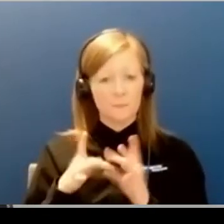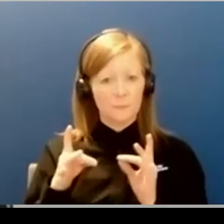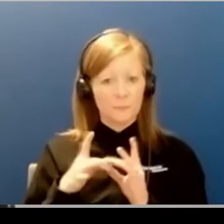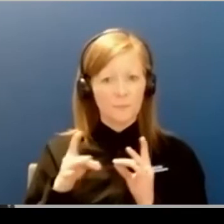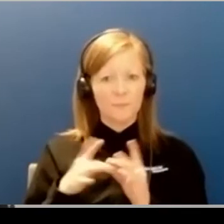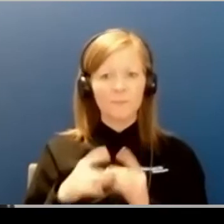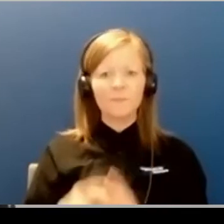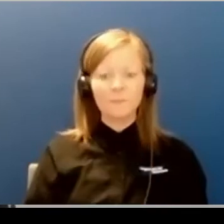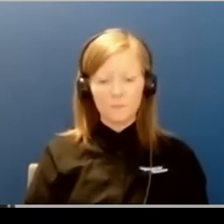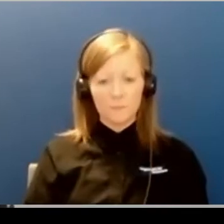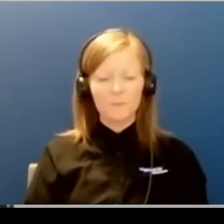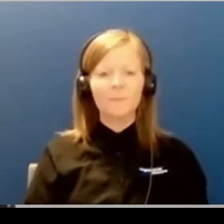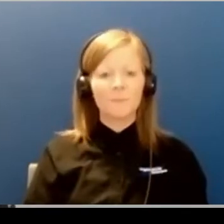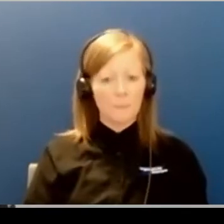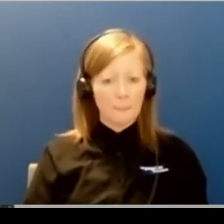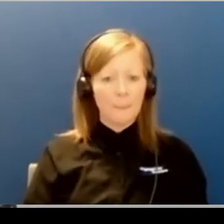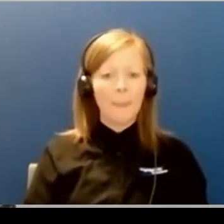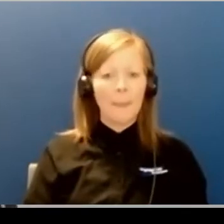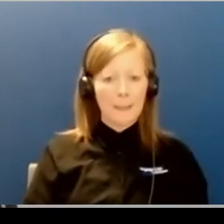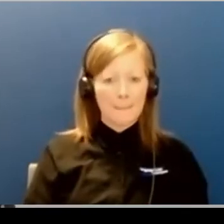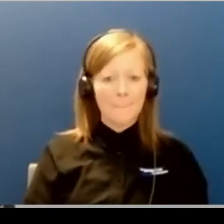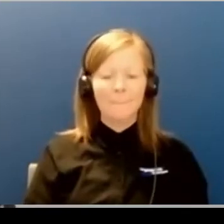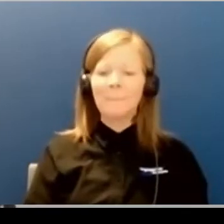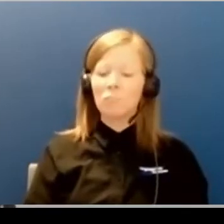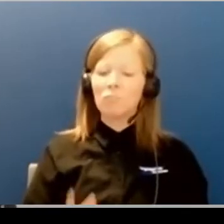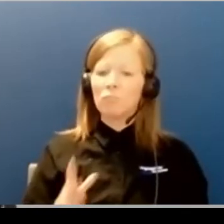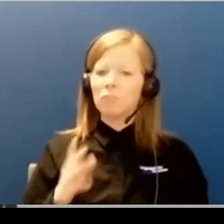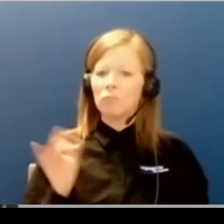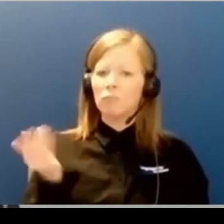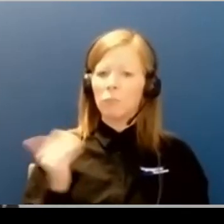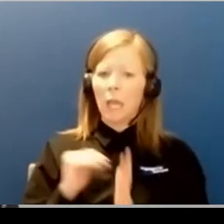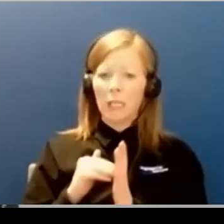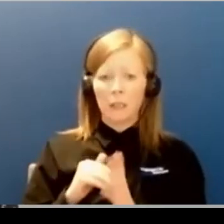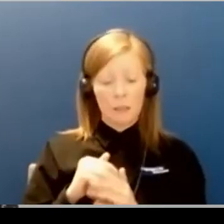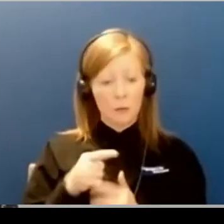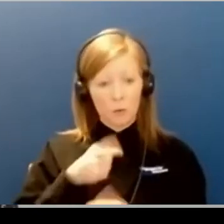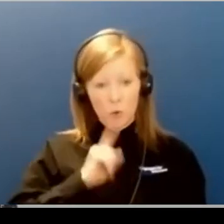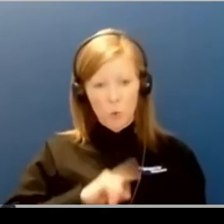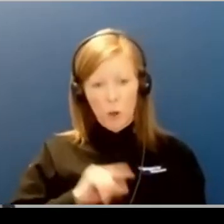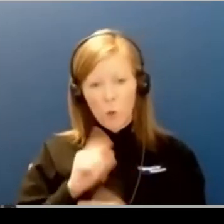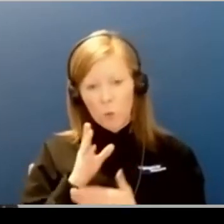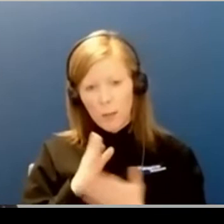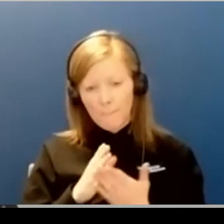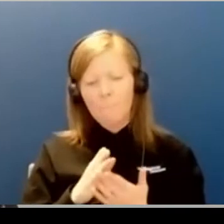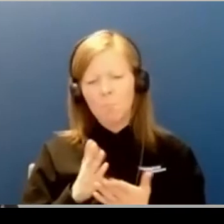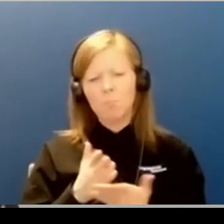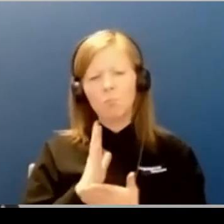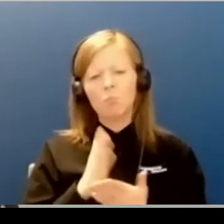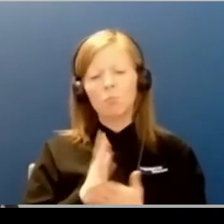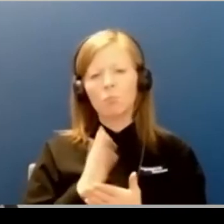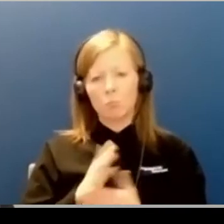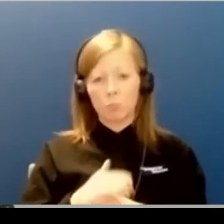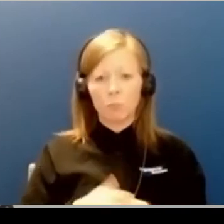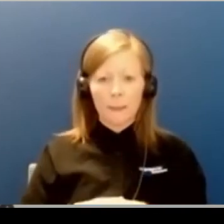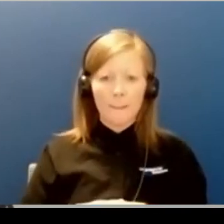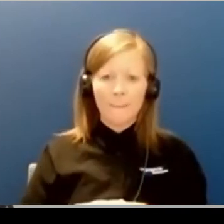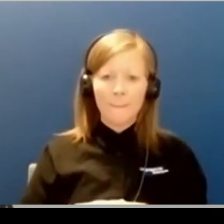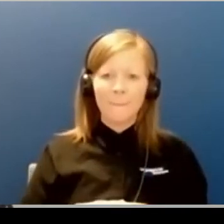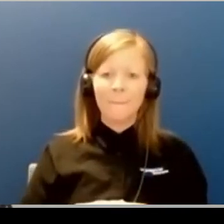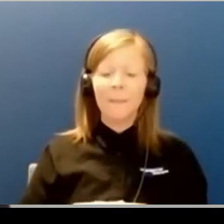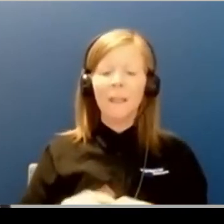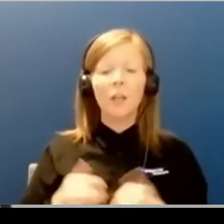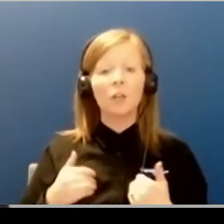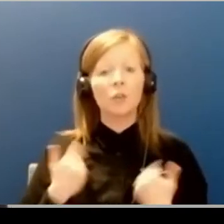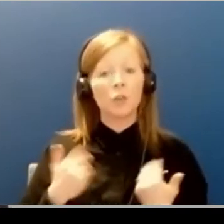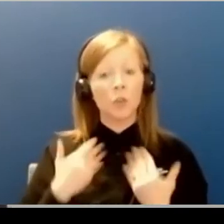talked a little bit about that it's okay to swallow some of the toothpaste. We do recommend young children